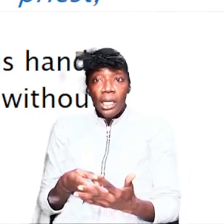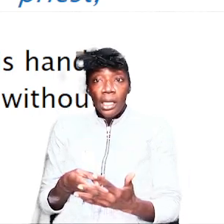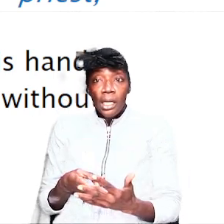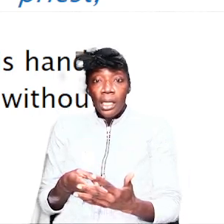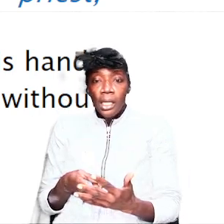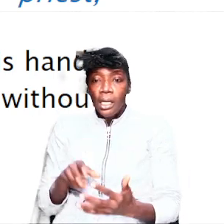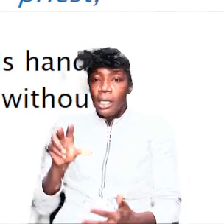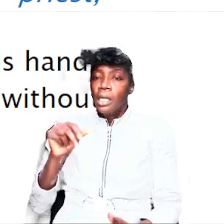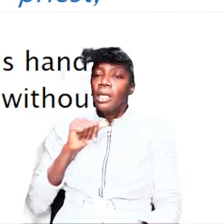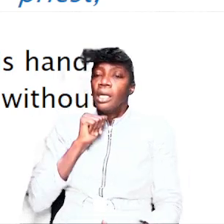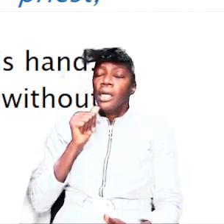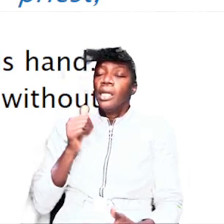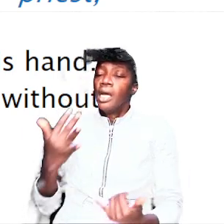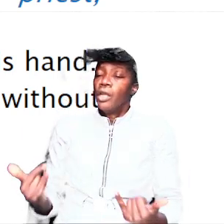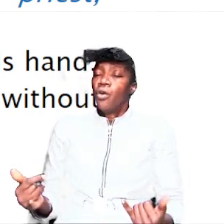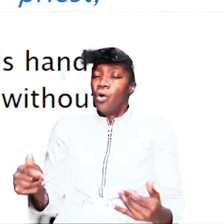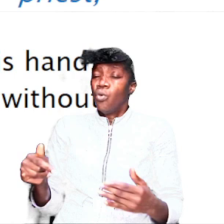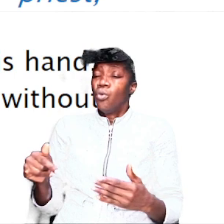not now, don't bother.